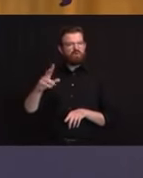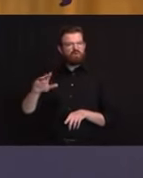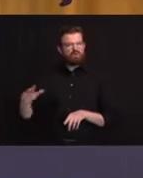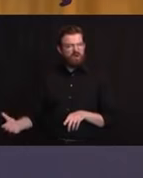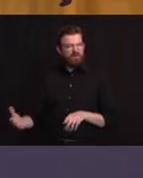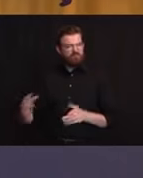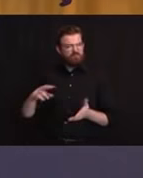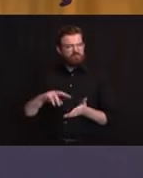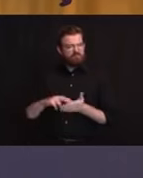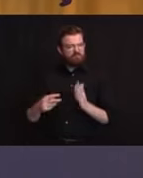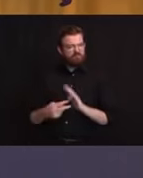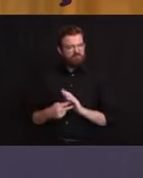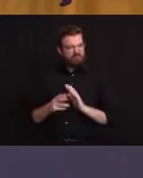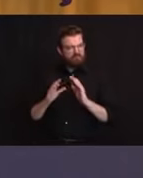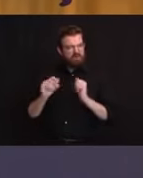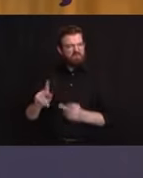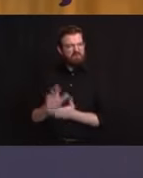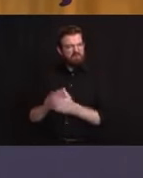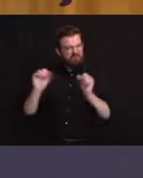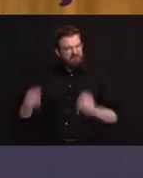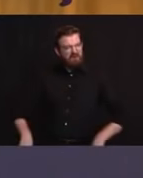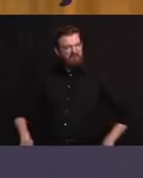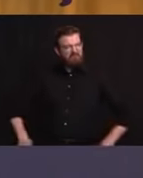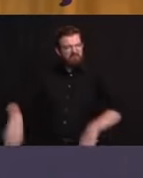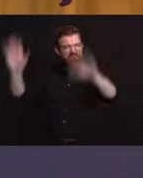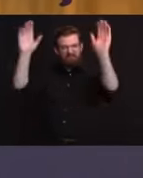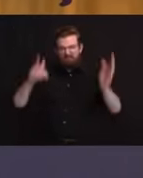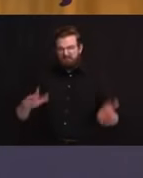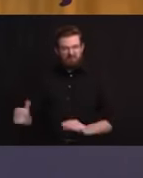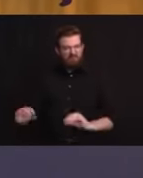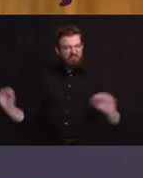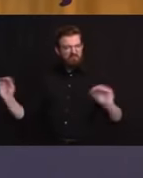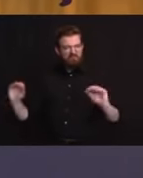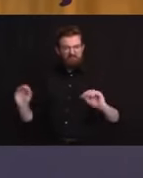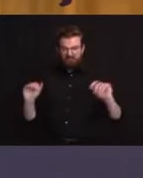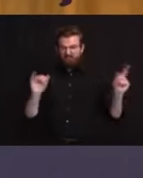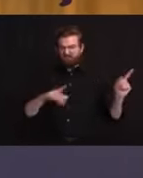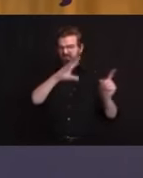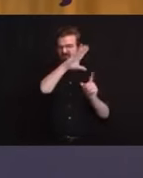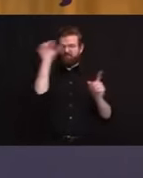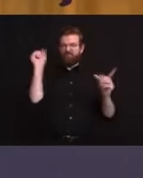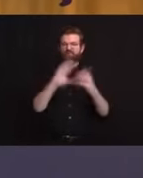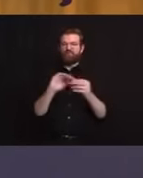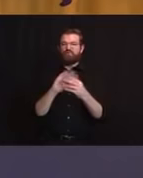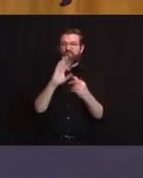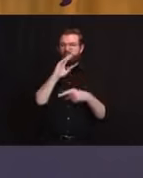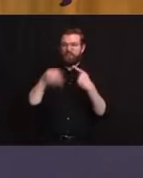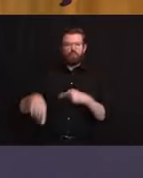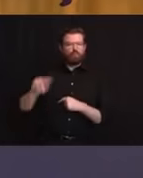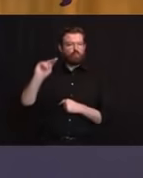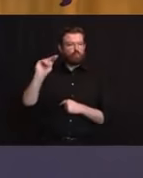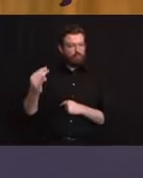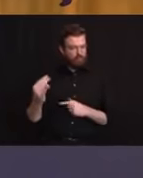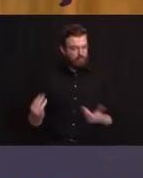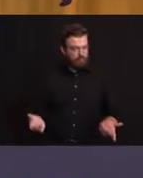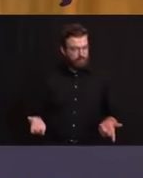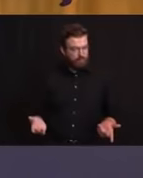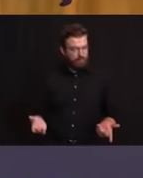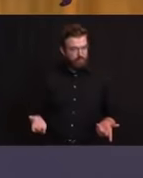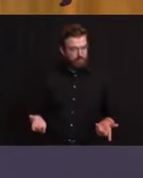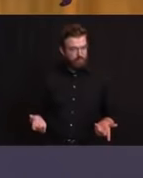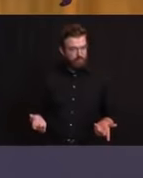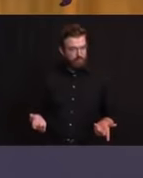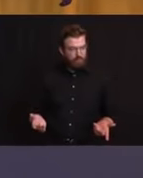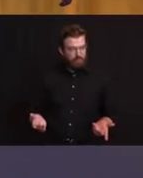over the weekend? Is that it? Matt, on the first one, can you bear with me in terms of just, we're still putting this together, but this